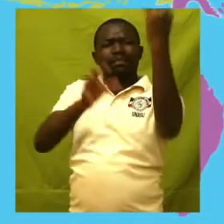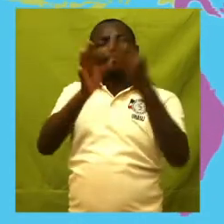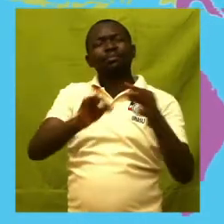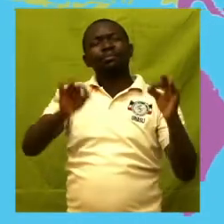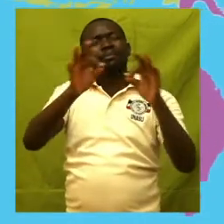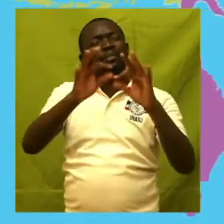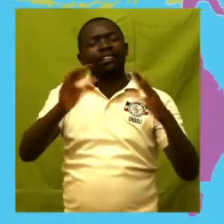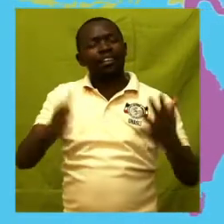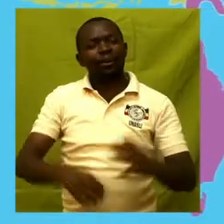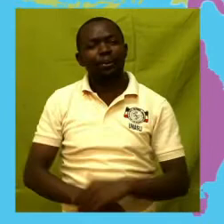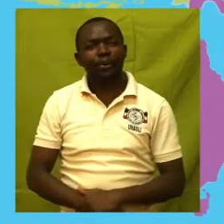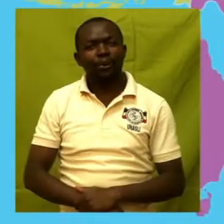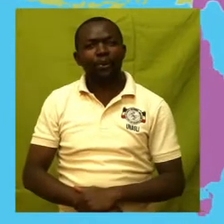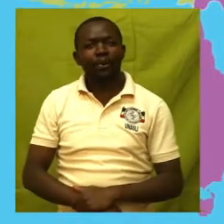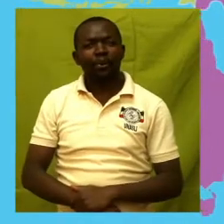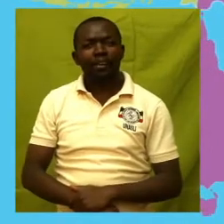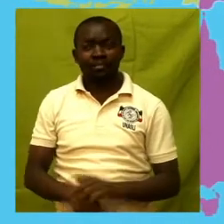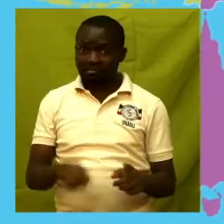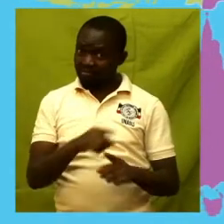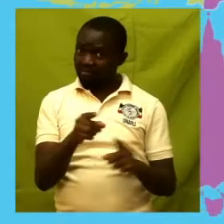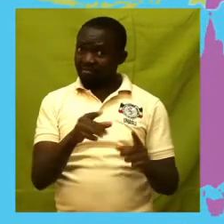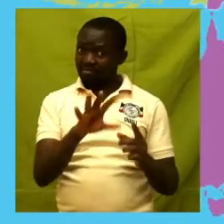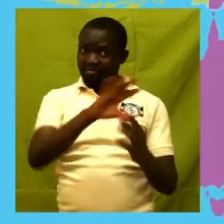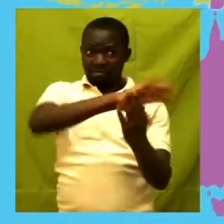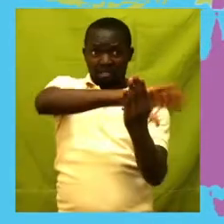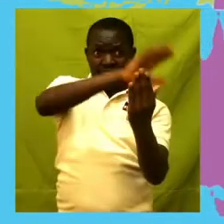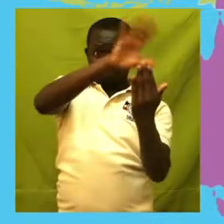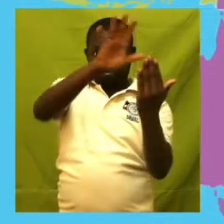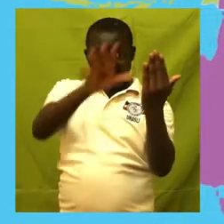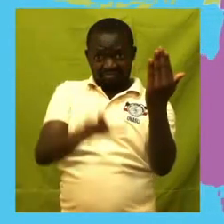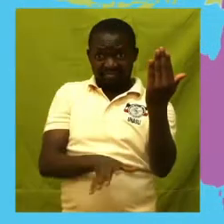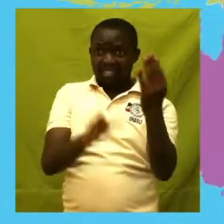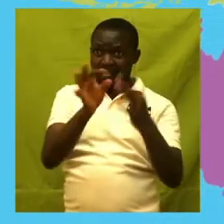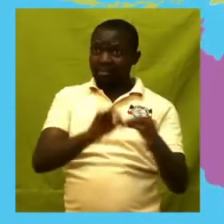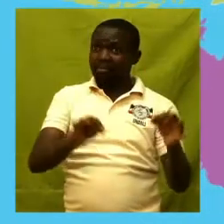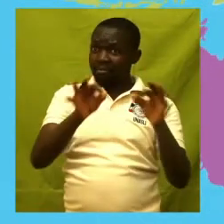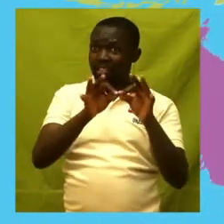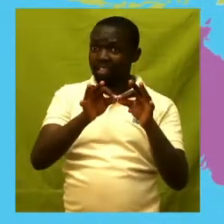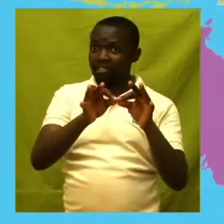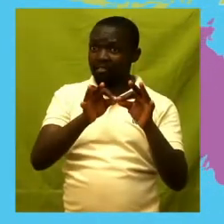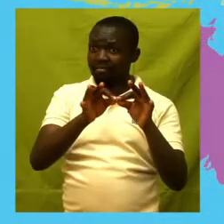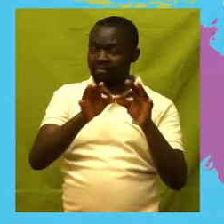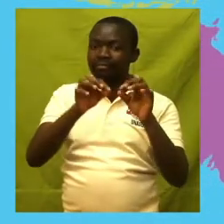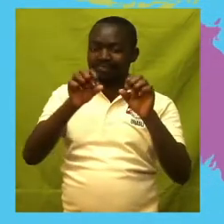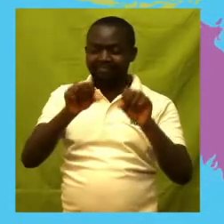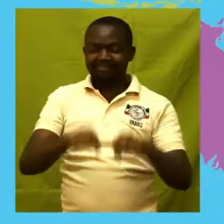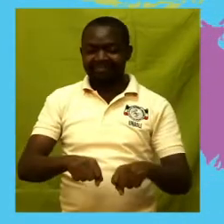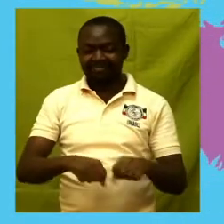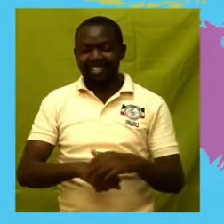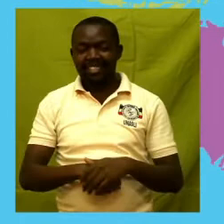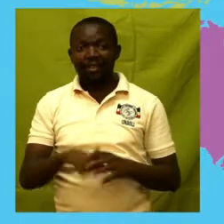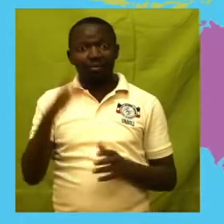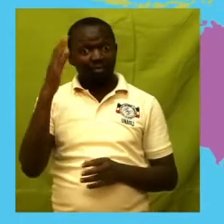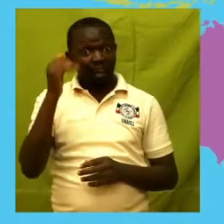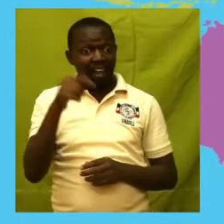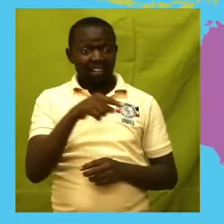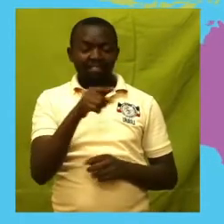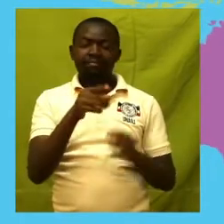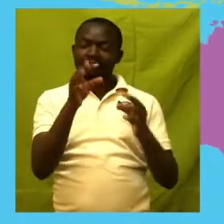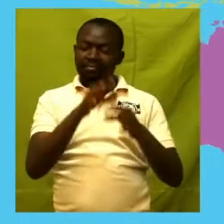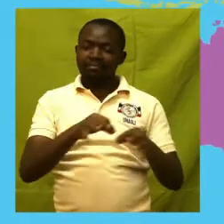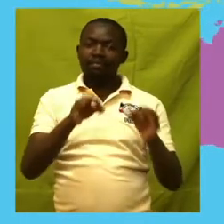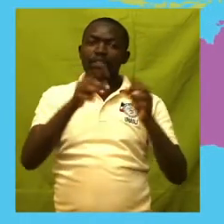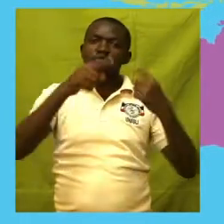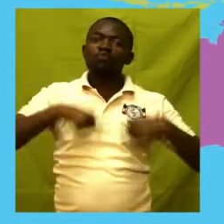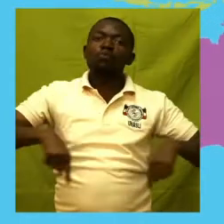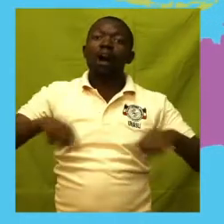us? Are these water bodies important? The answer is yes. They are very useful